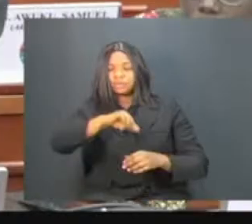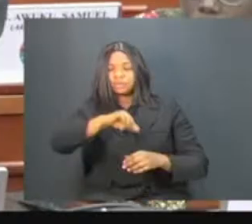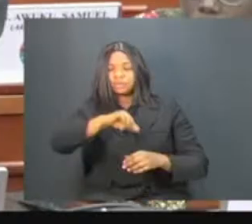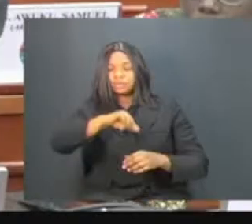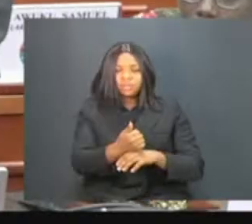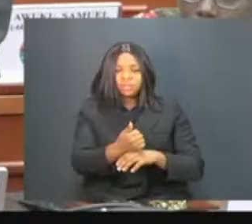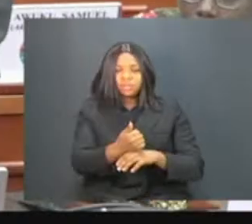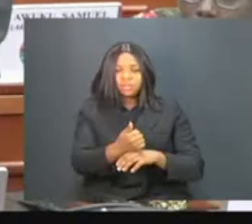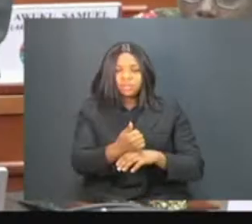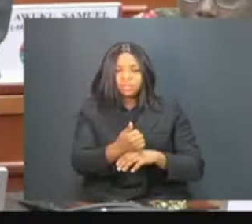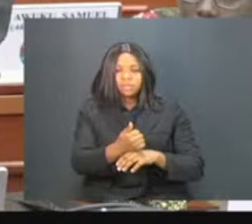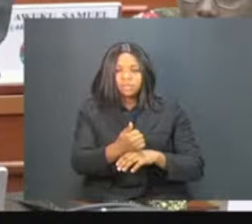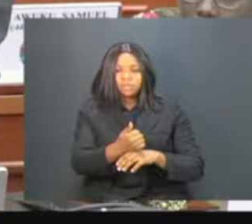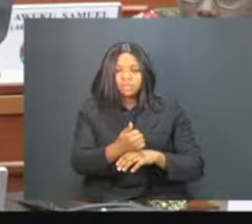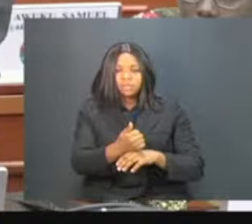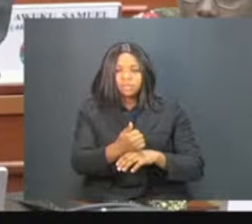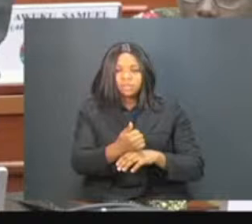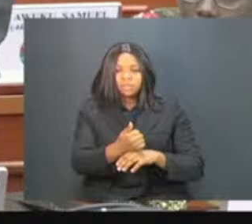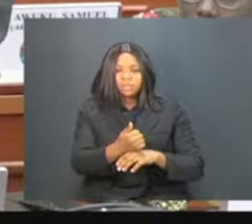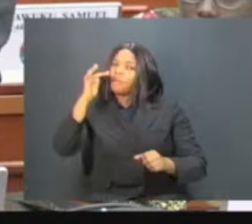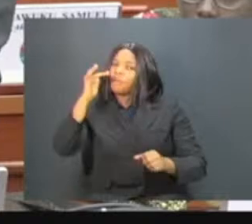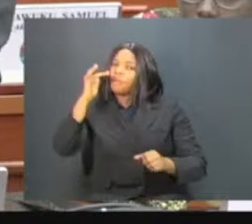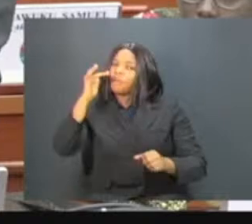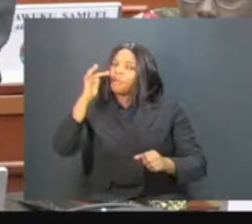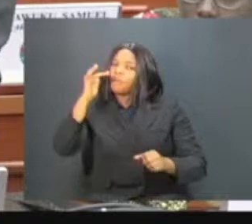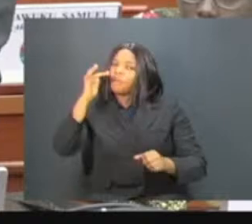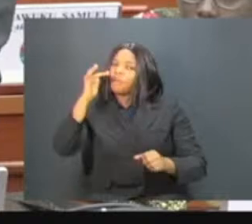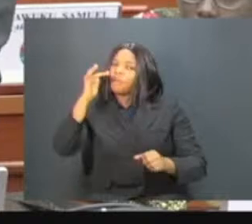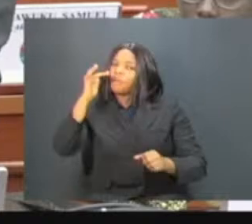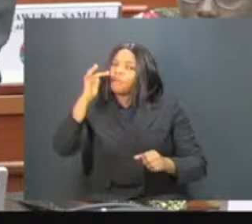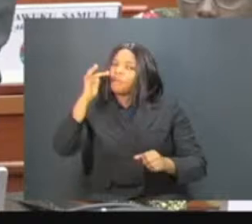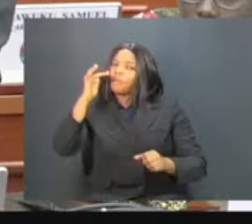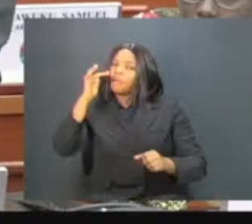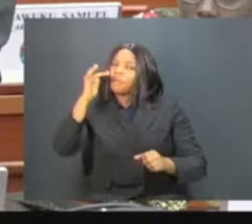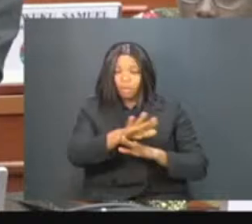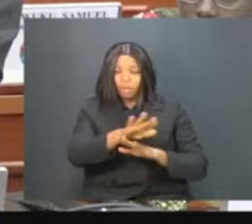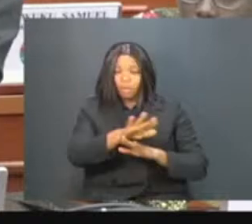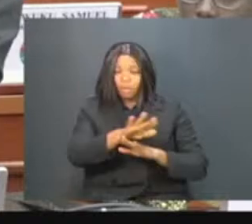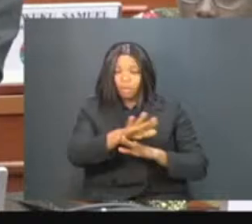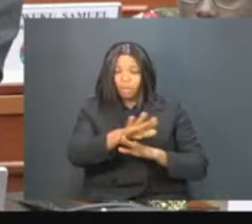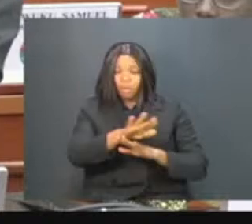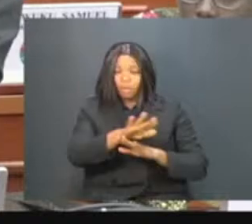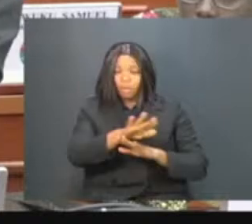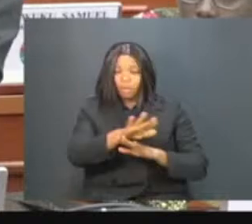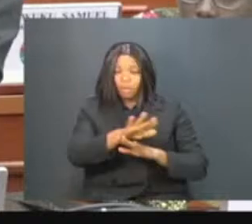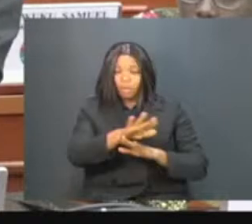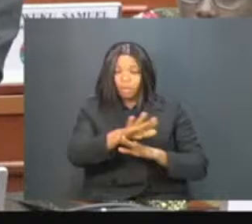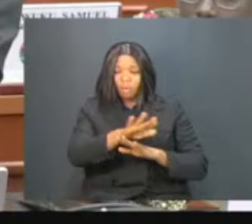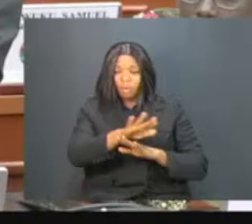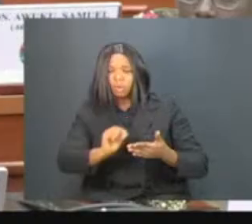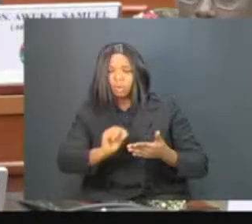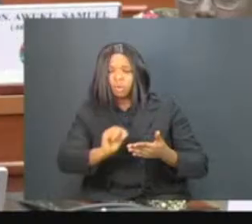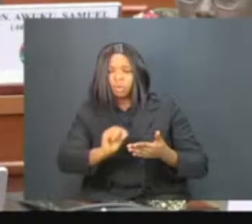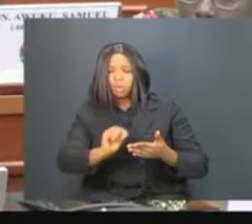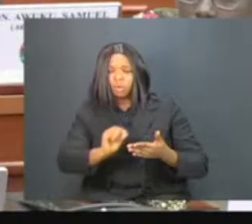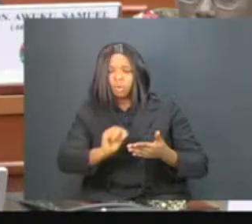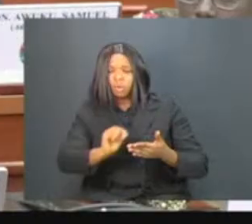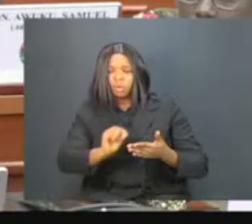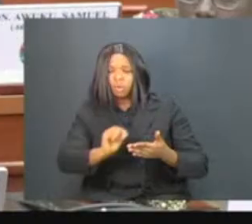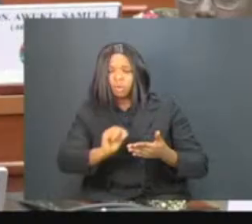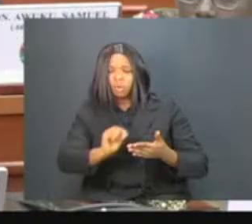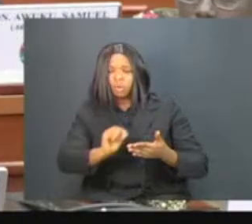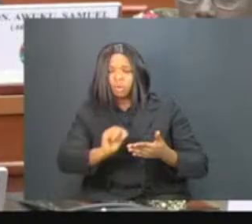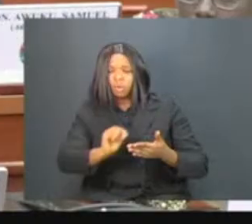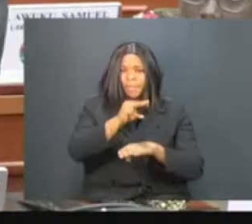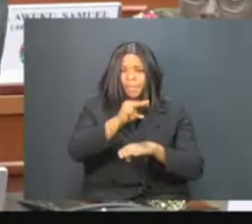and harbors, passport office, and all these public institutions which were listed in their own manifesto operate 24 hours of 3